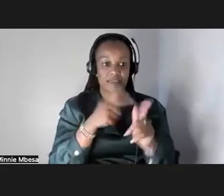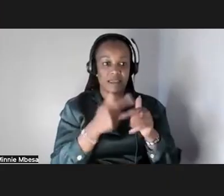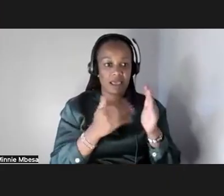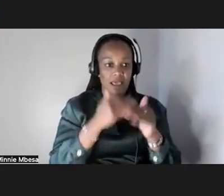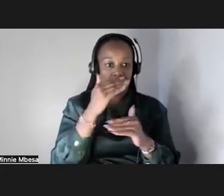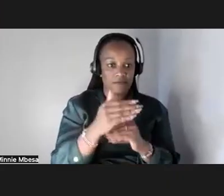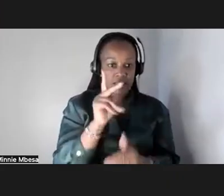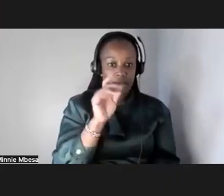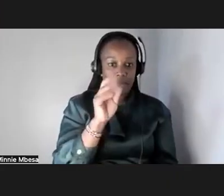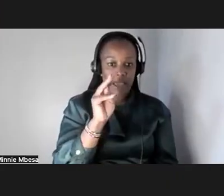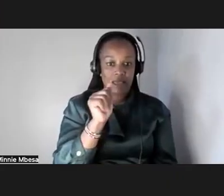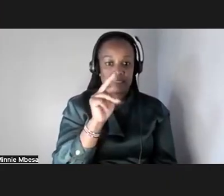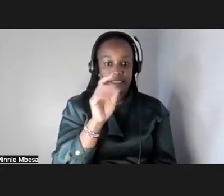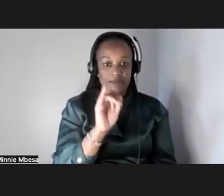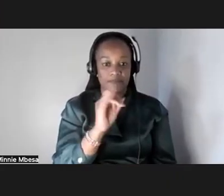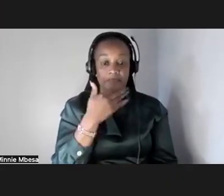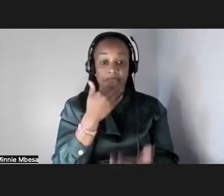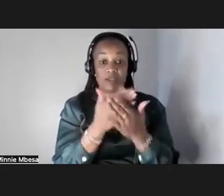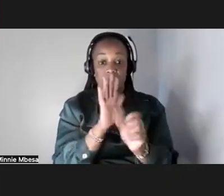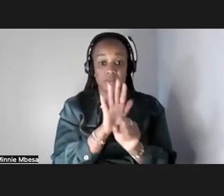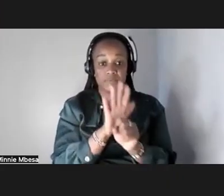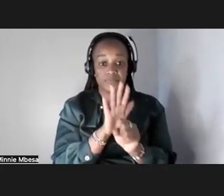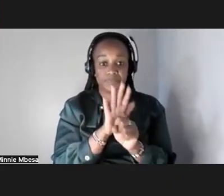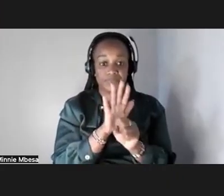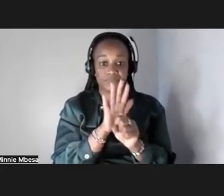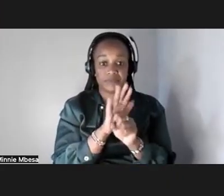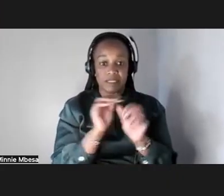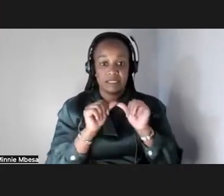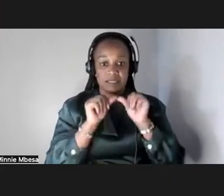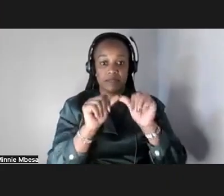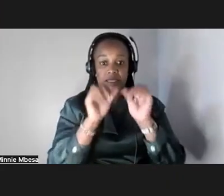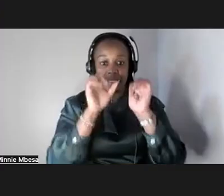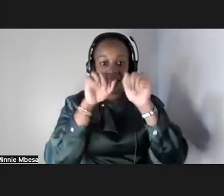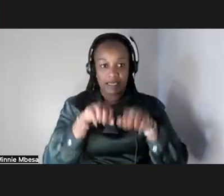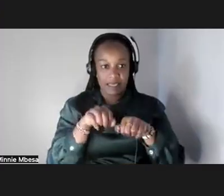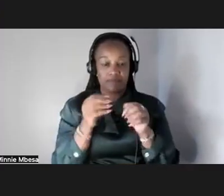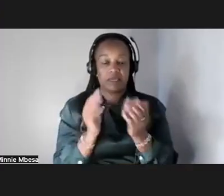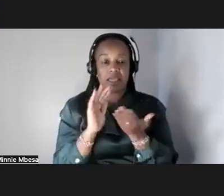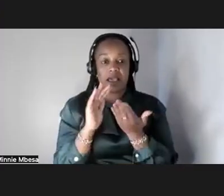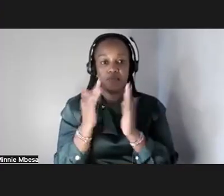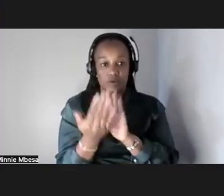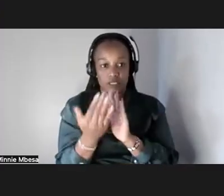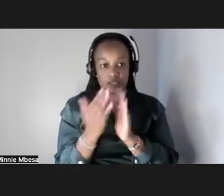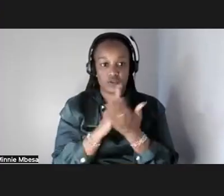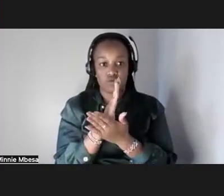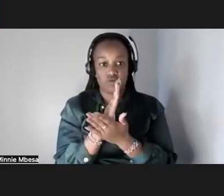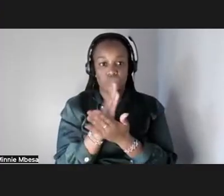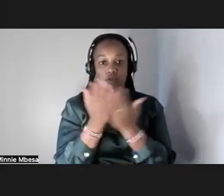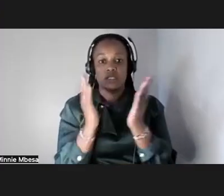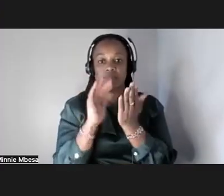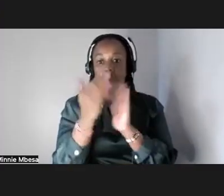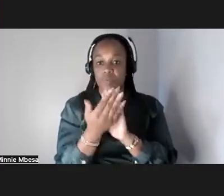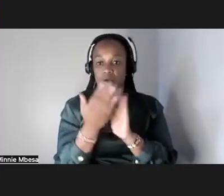Thank you so much again. Sustainability can only be achieved by anchoring these approaches to the already